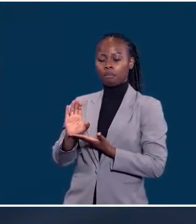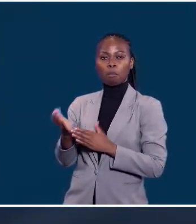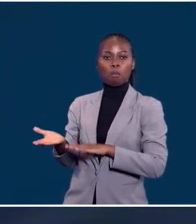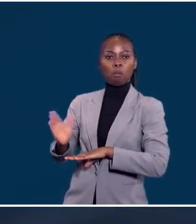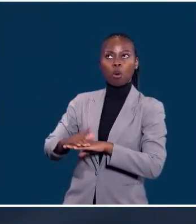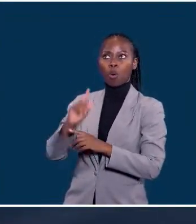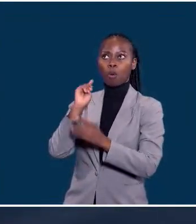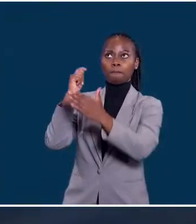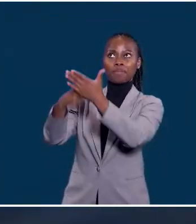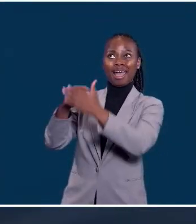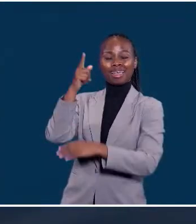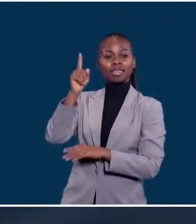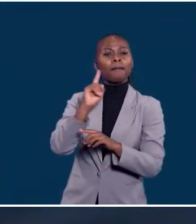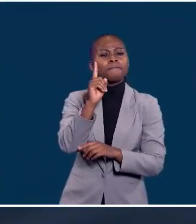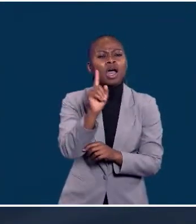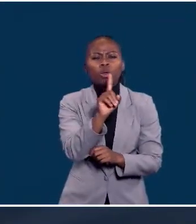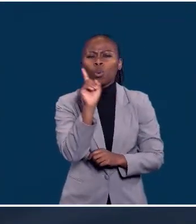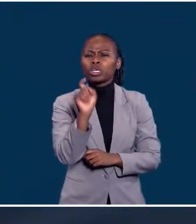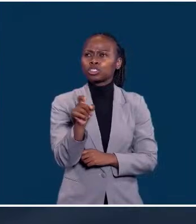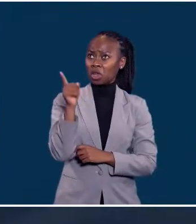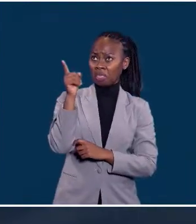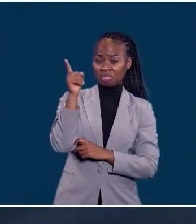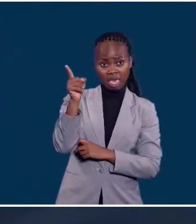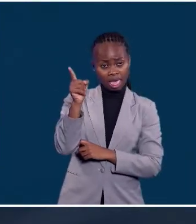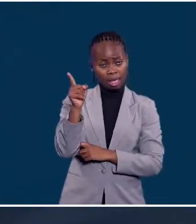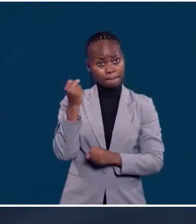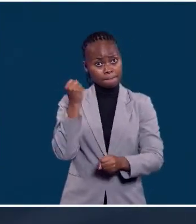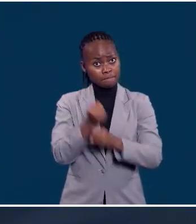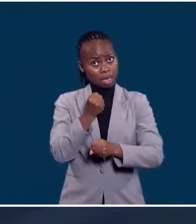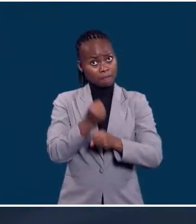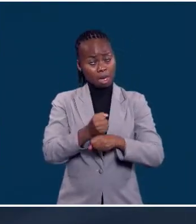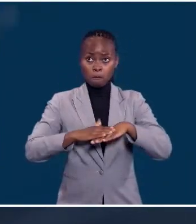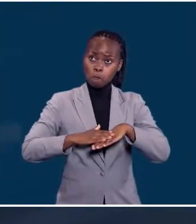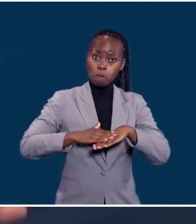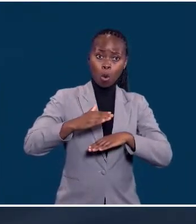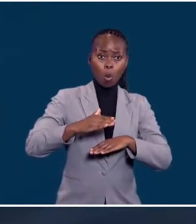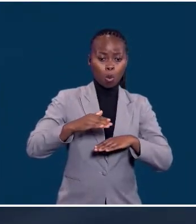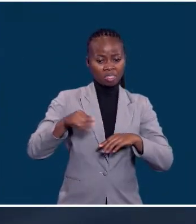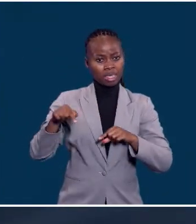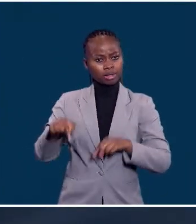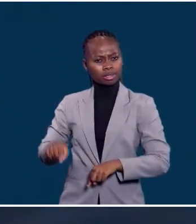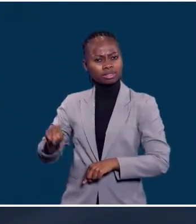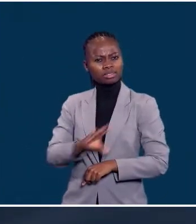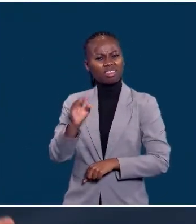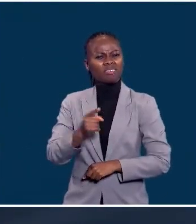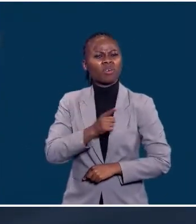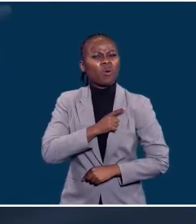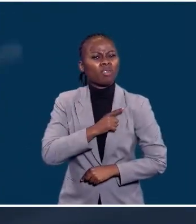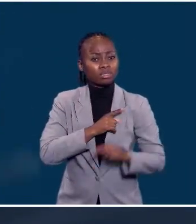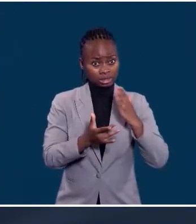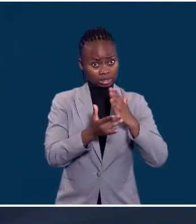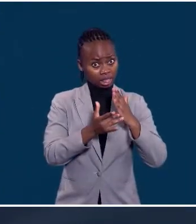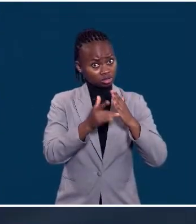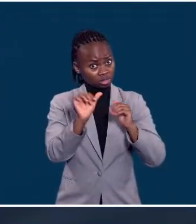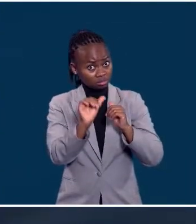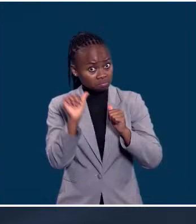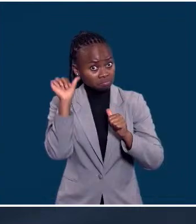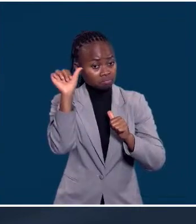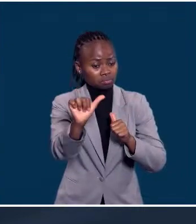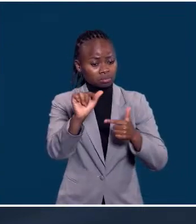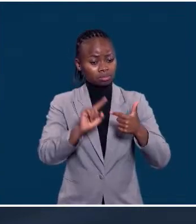steel cheaper than us? Do they have better technology? Do they have better skills? And if they